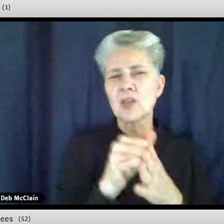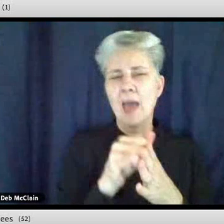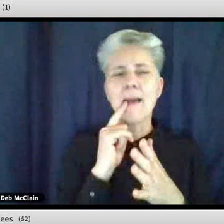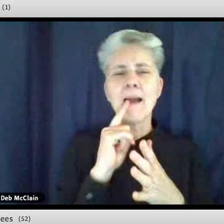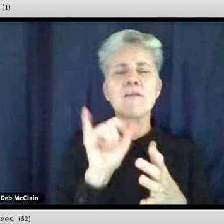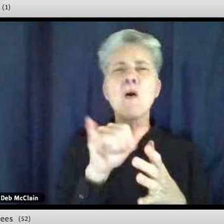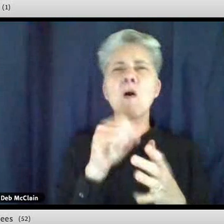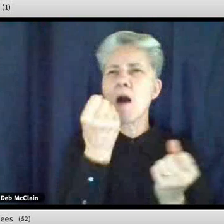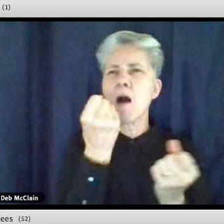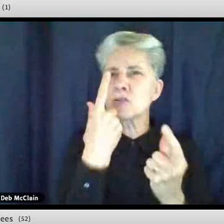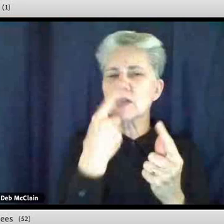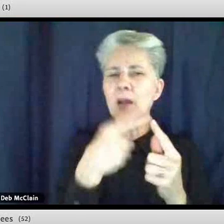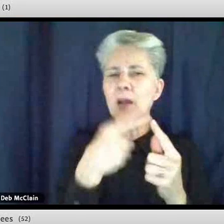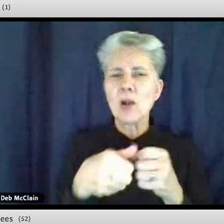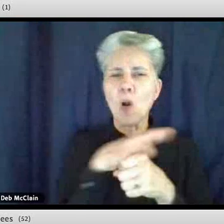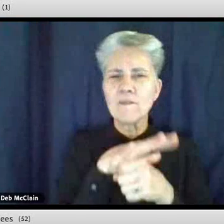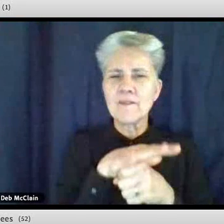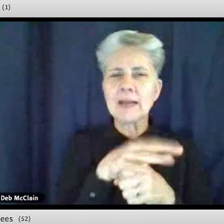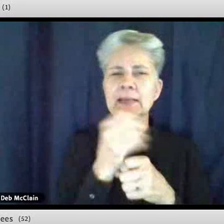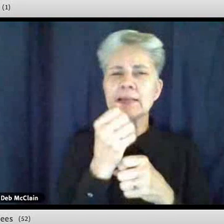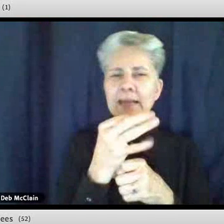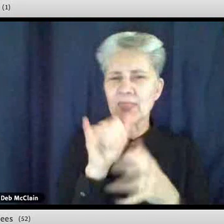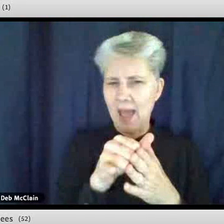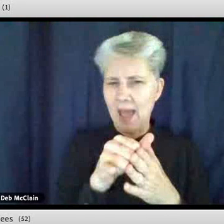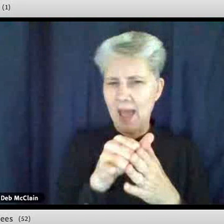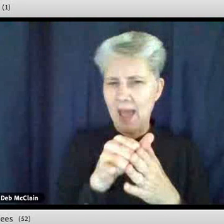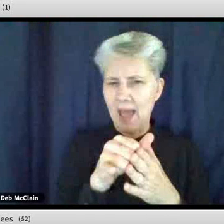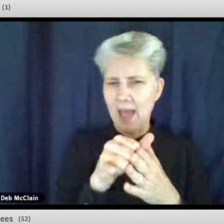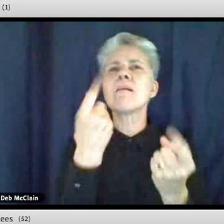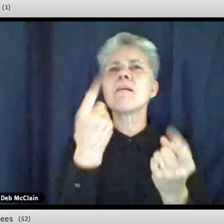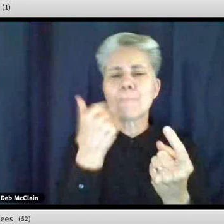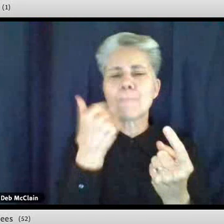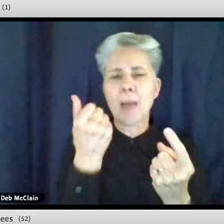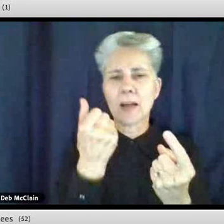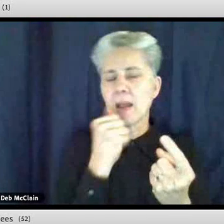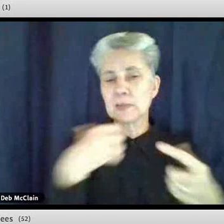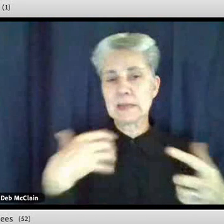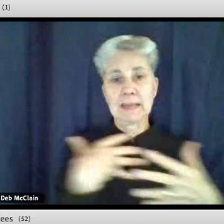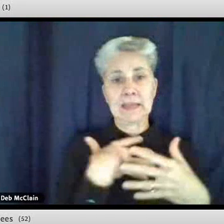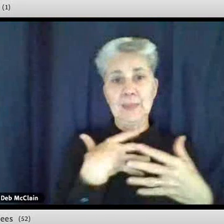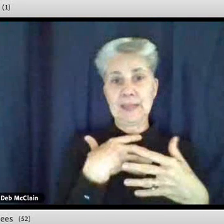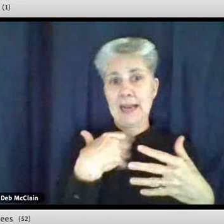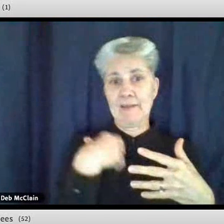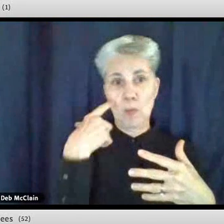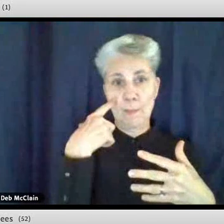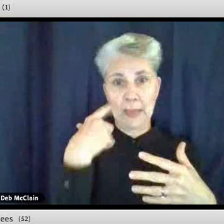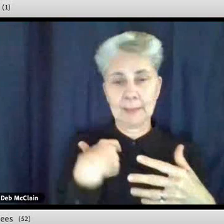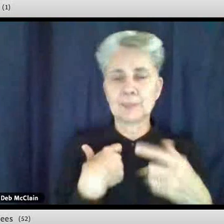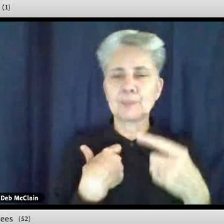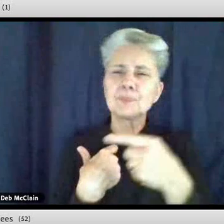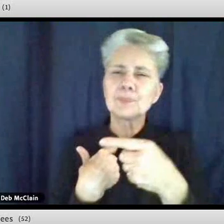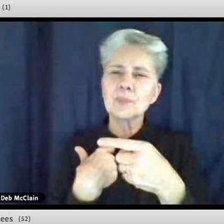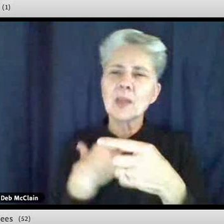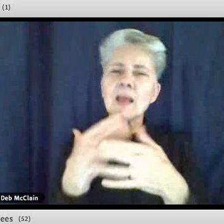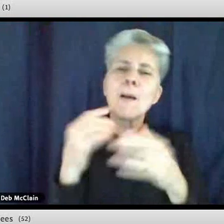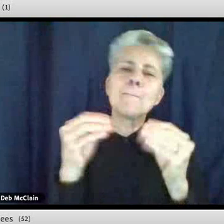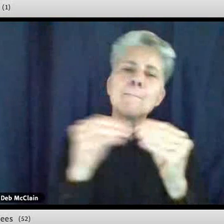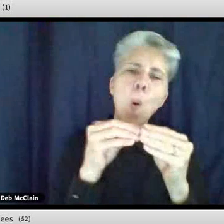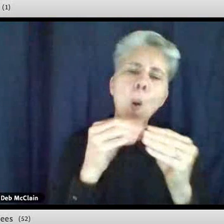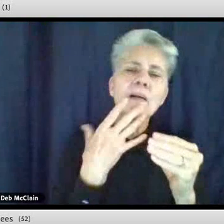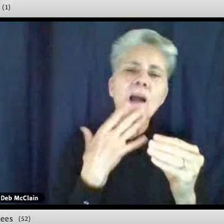understanding of what COVID-19 was, and it wasn't intimidating. Again, just some colorful handouts for